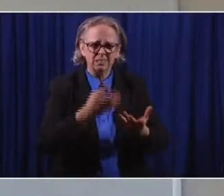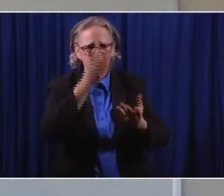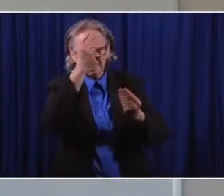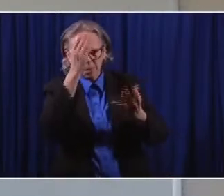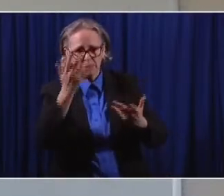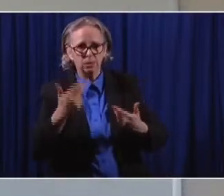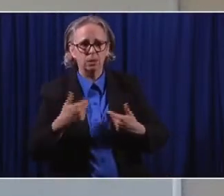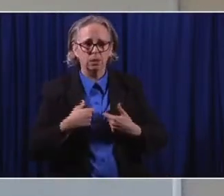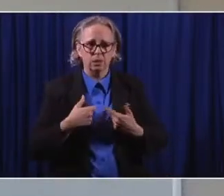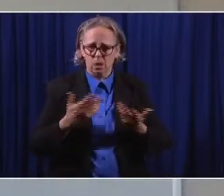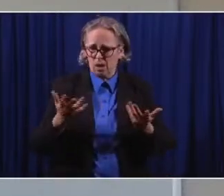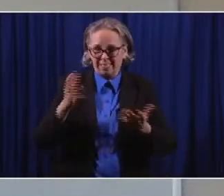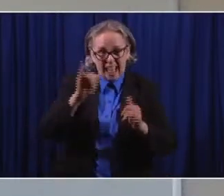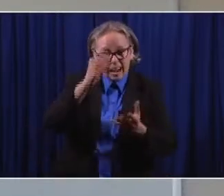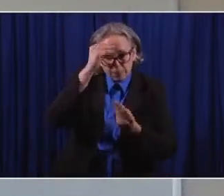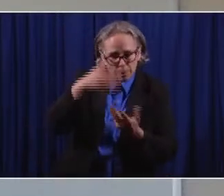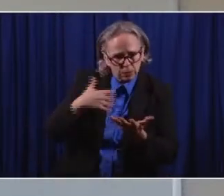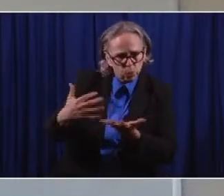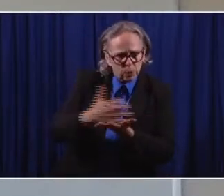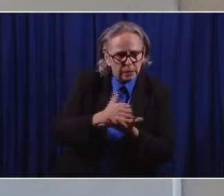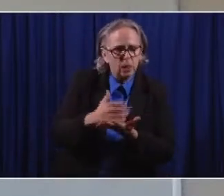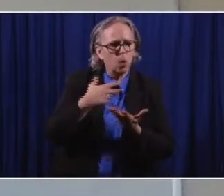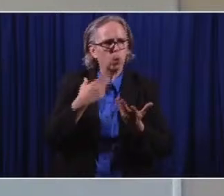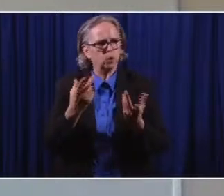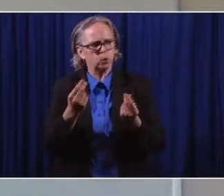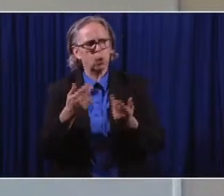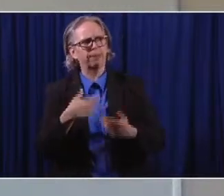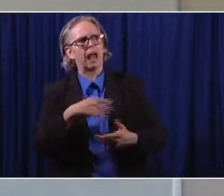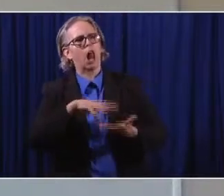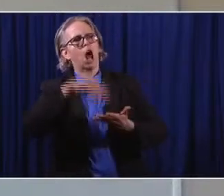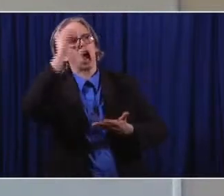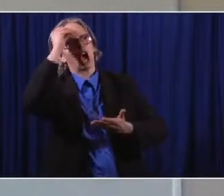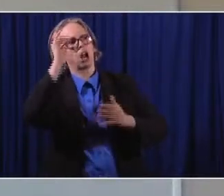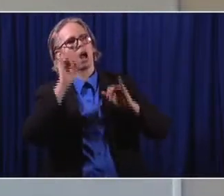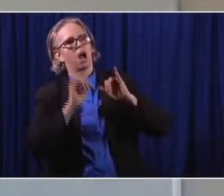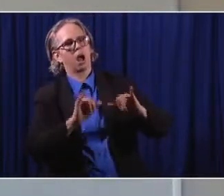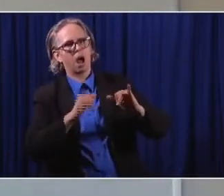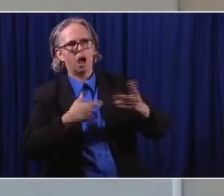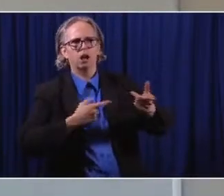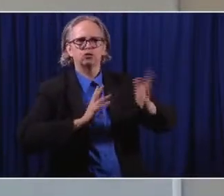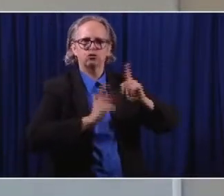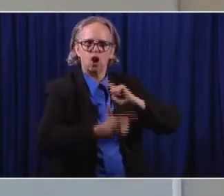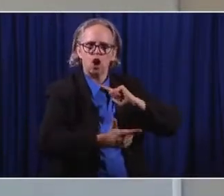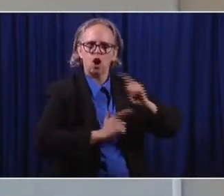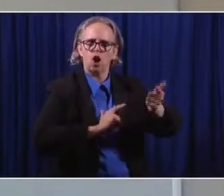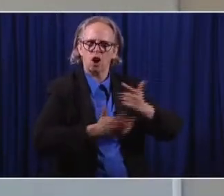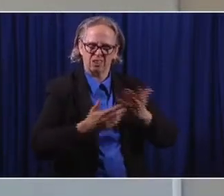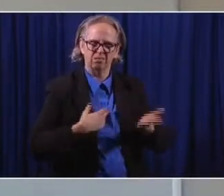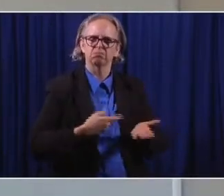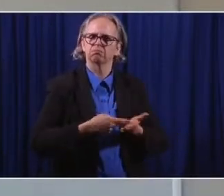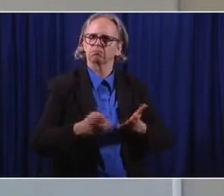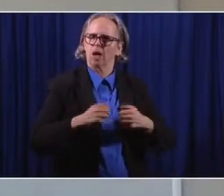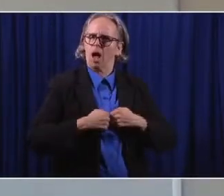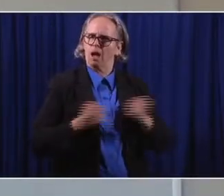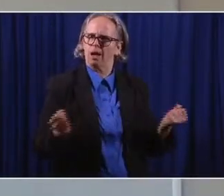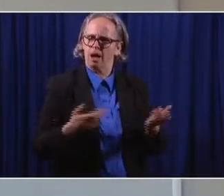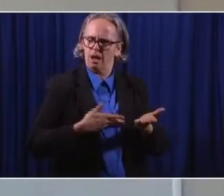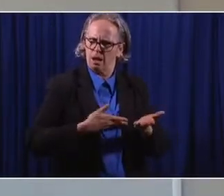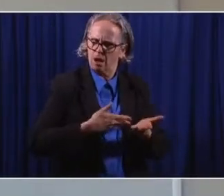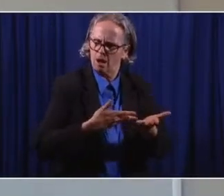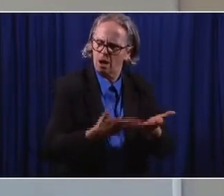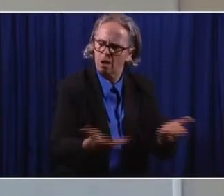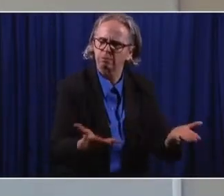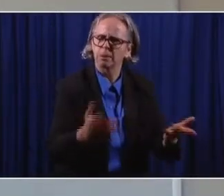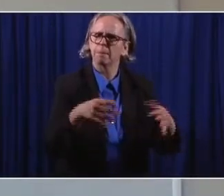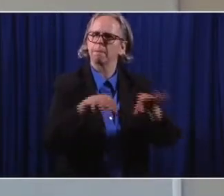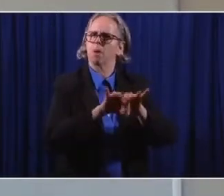they have it in their head throughout the interview of, this is why I need to answer these questions in a forthcoming manner. So